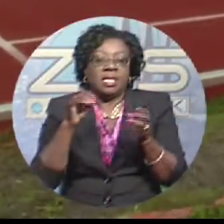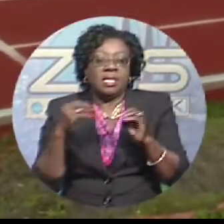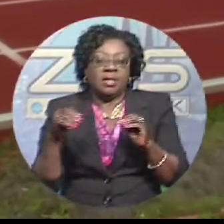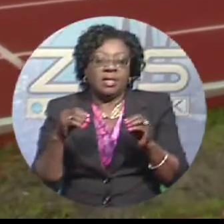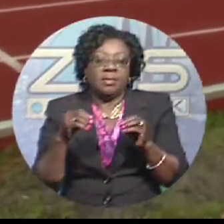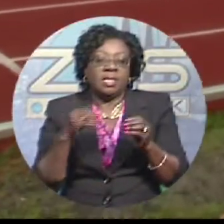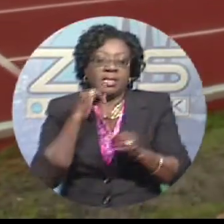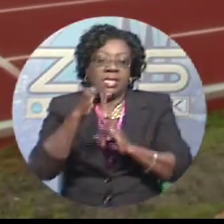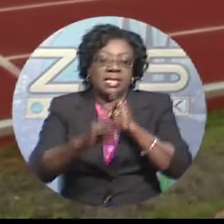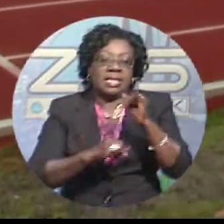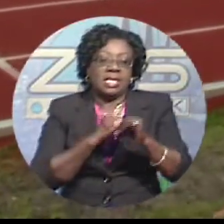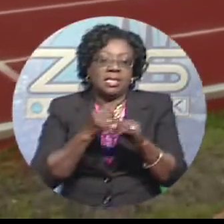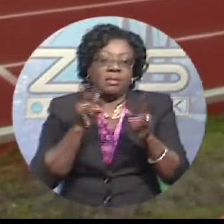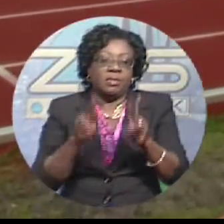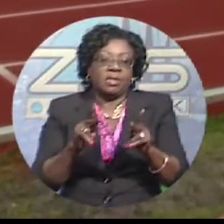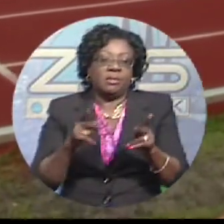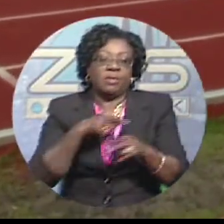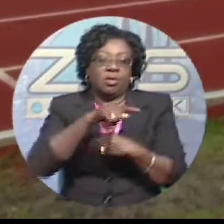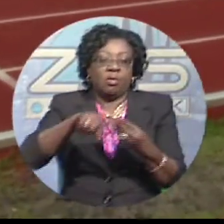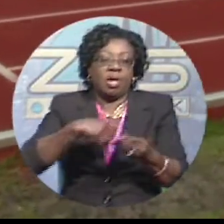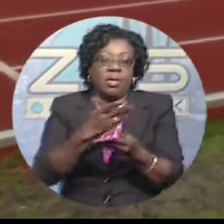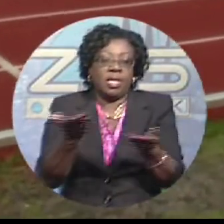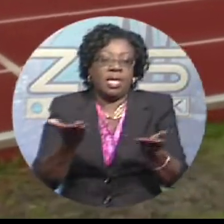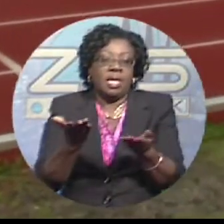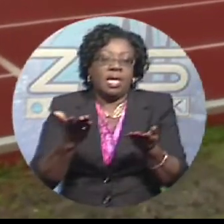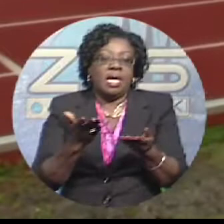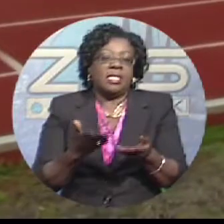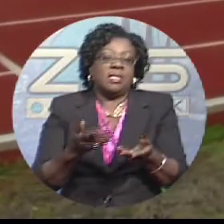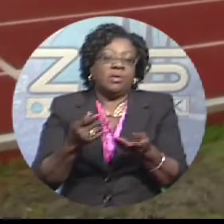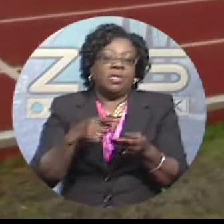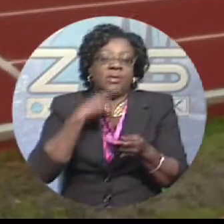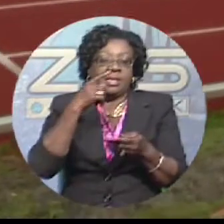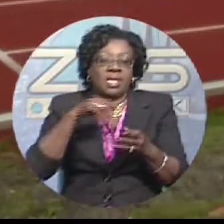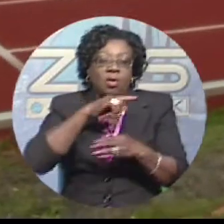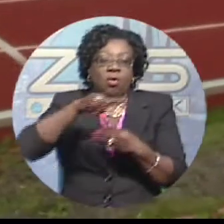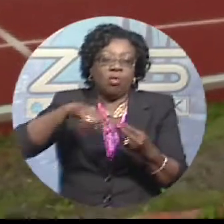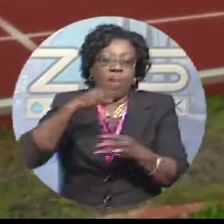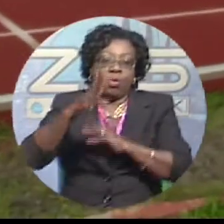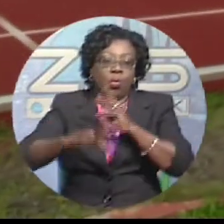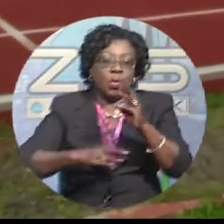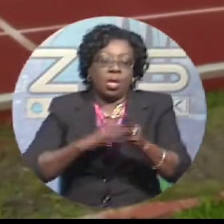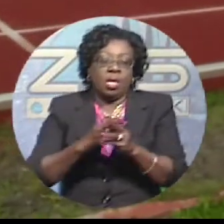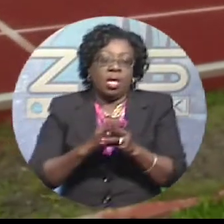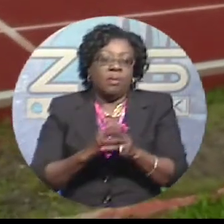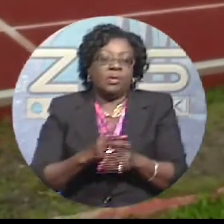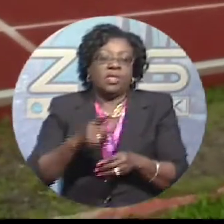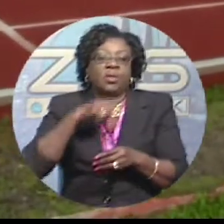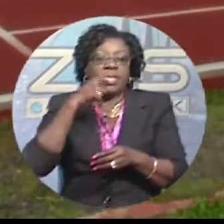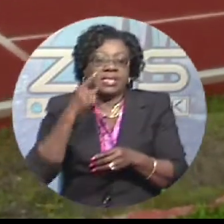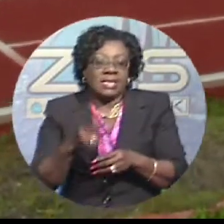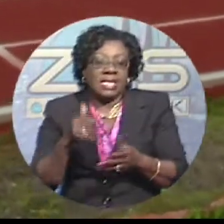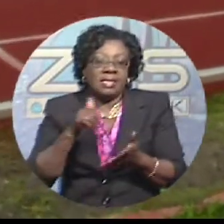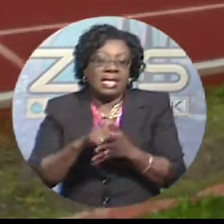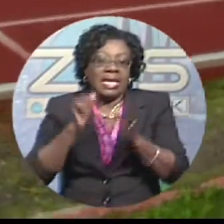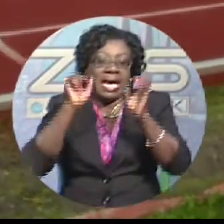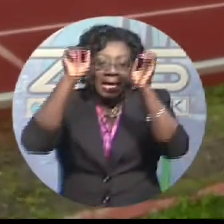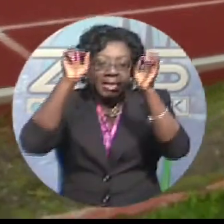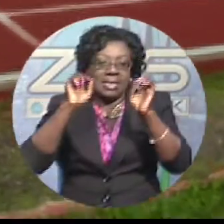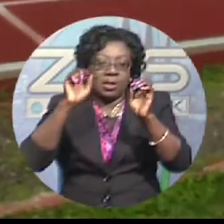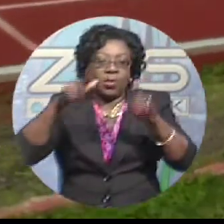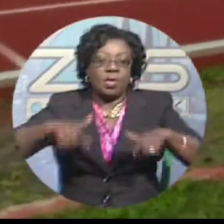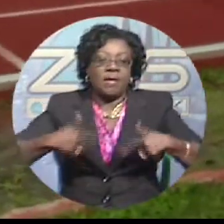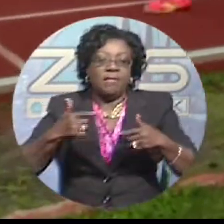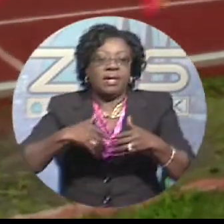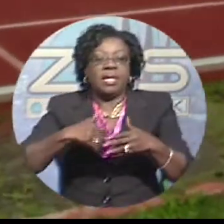because the international press was around here and I didn't want it to be all over the world. But I want to go on record. I want to steer clear to our fellow elite